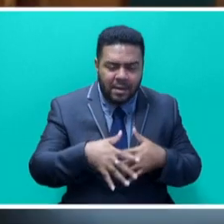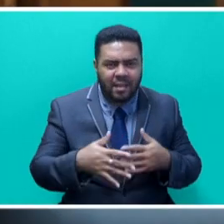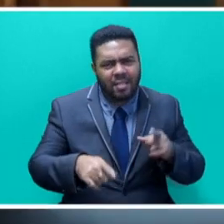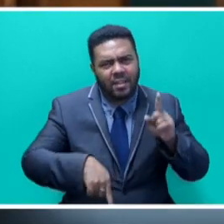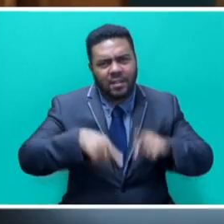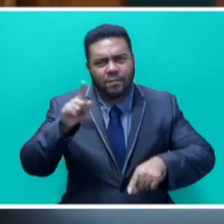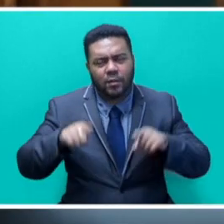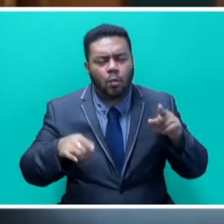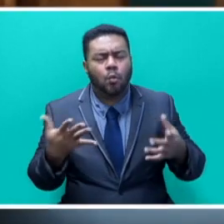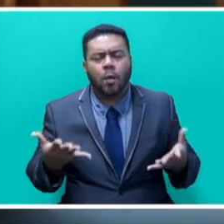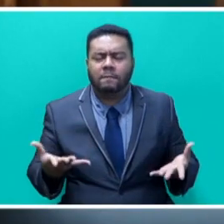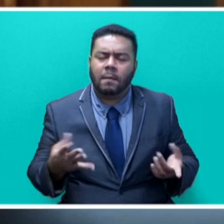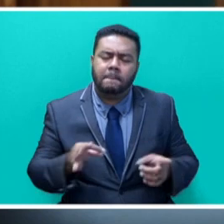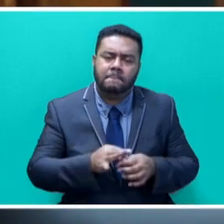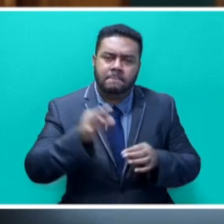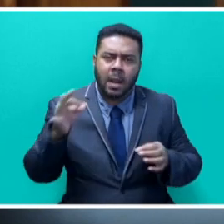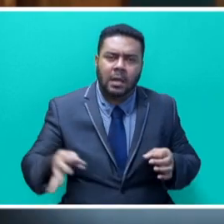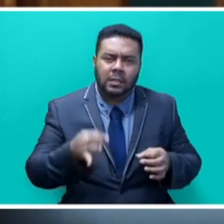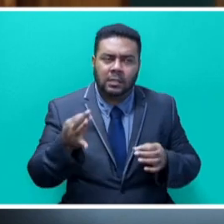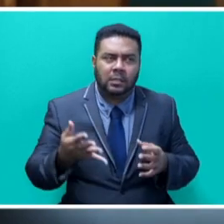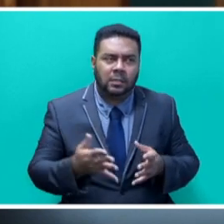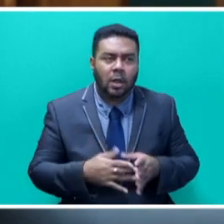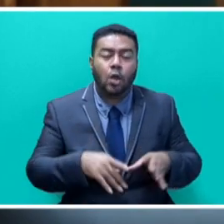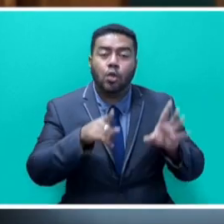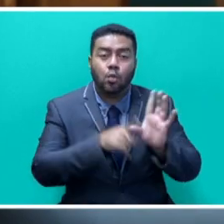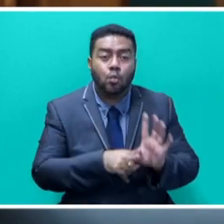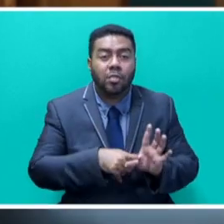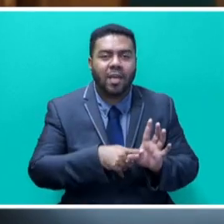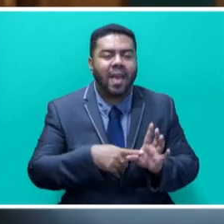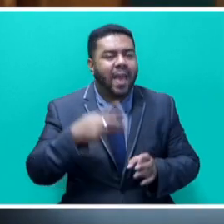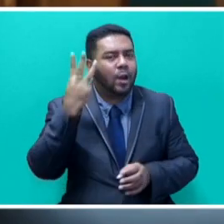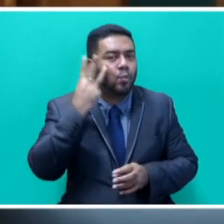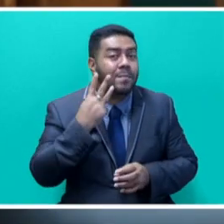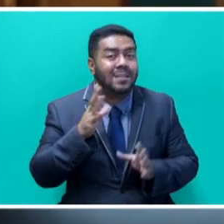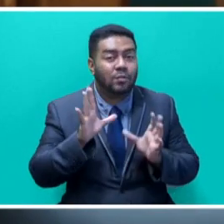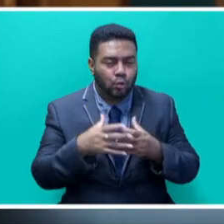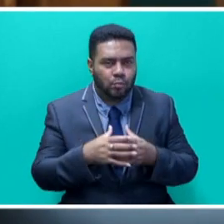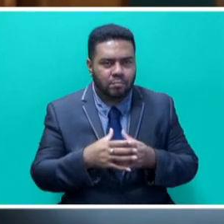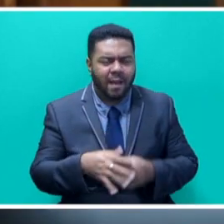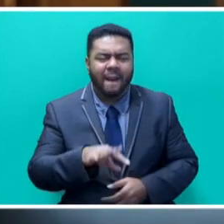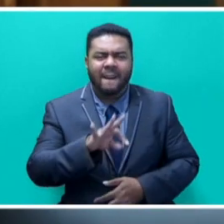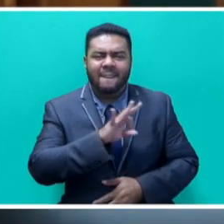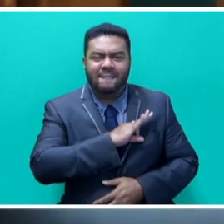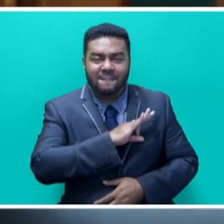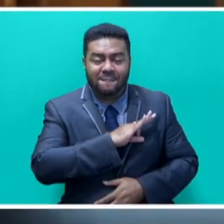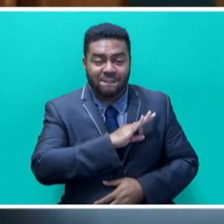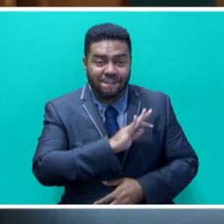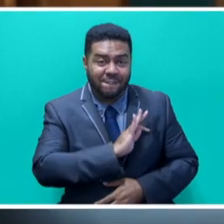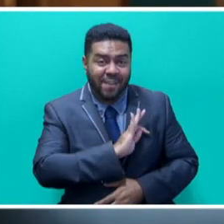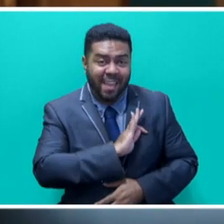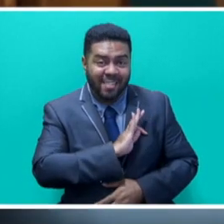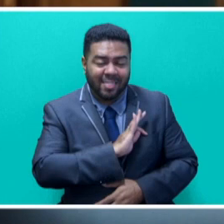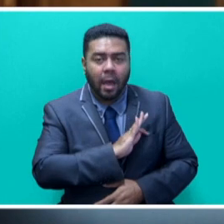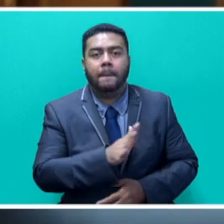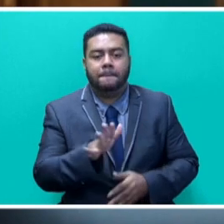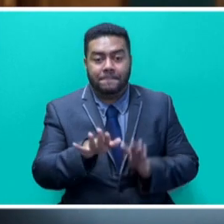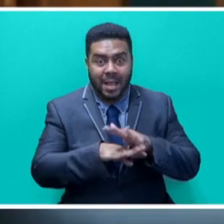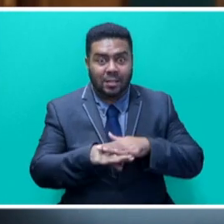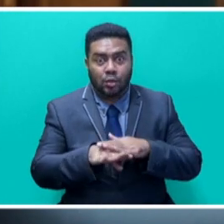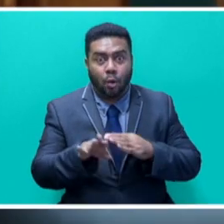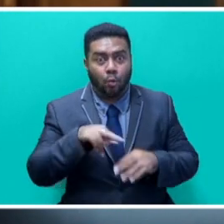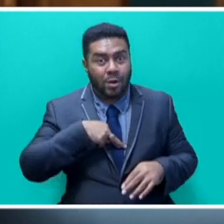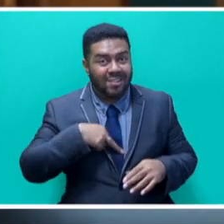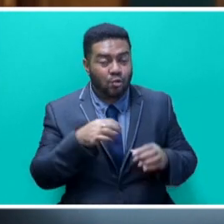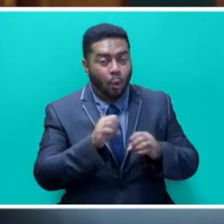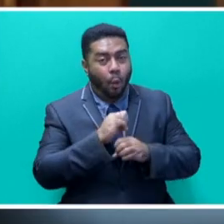that are planting trees, such as youth and women's group, faith-based and civil society organizations, and companies,